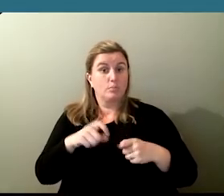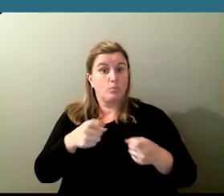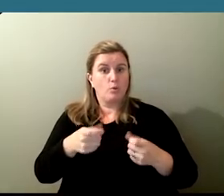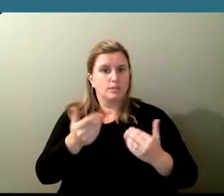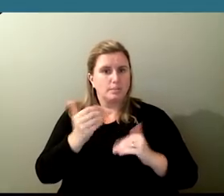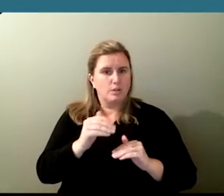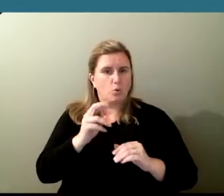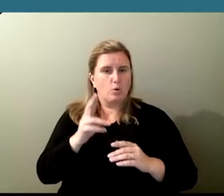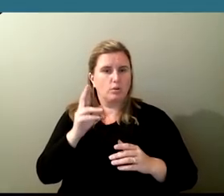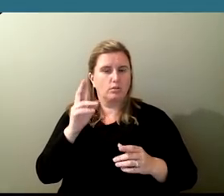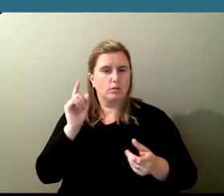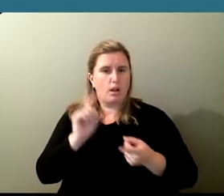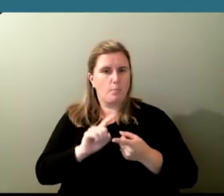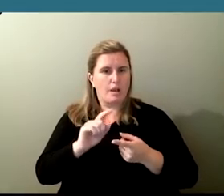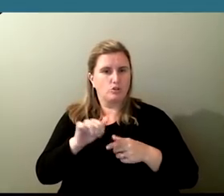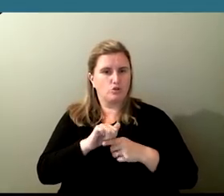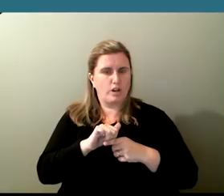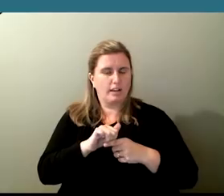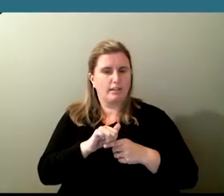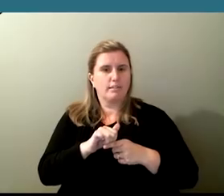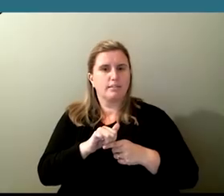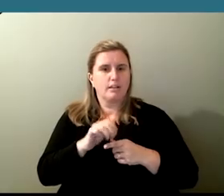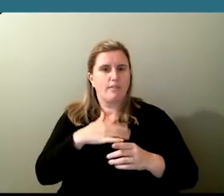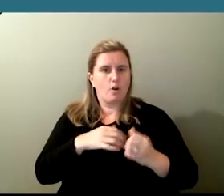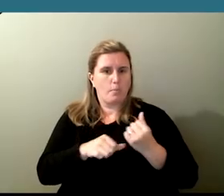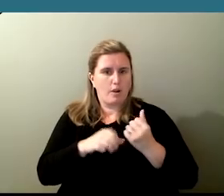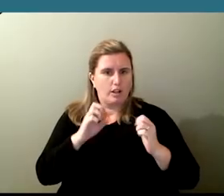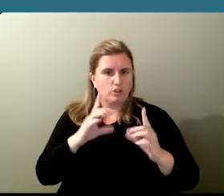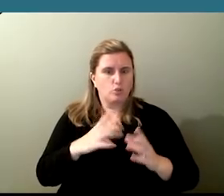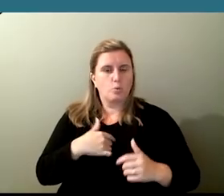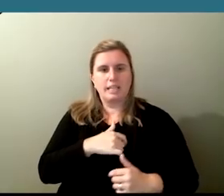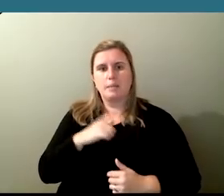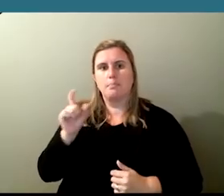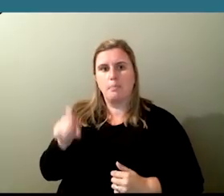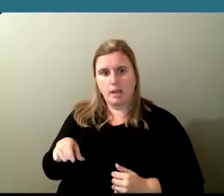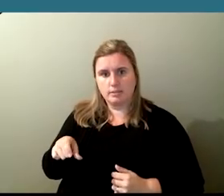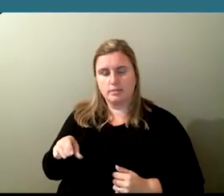may compromise the training of our para-educators, we must